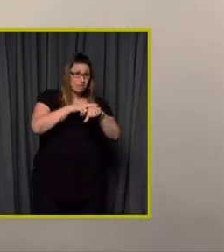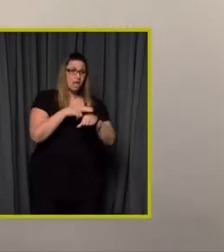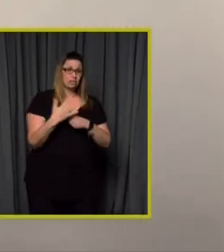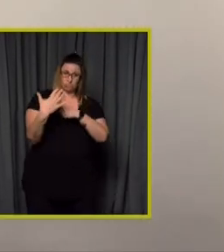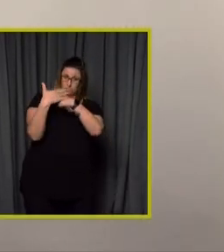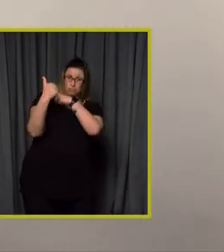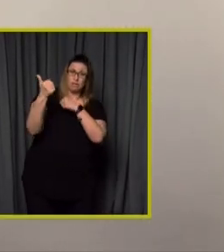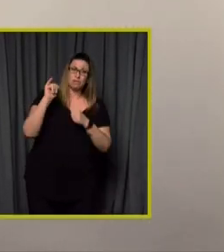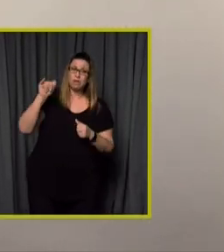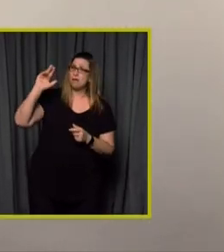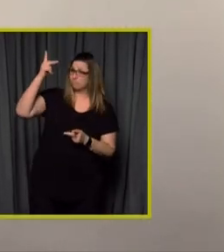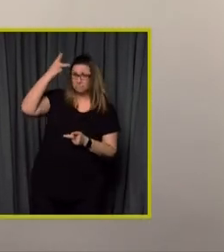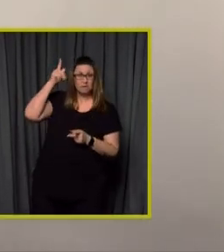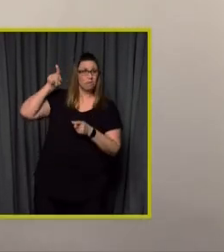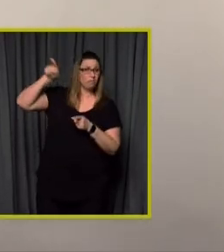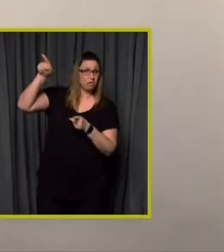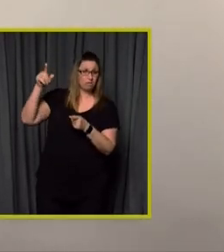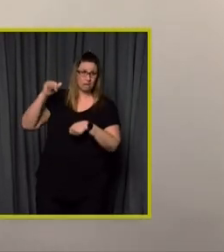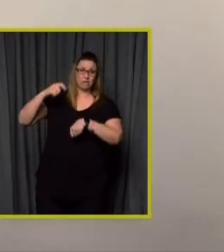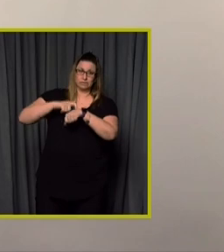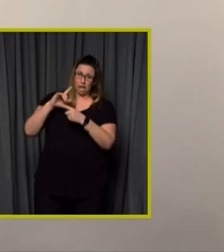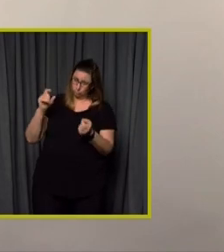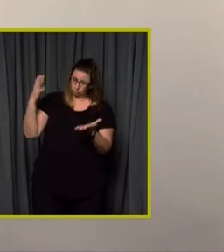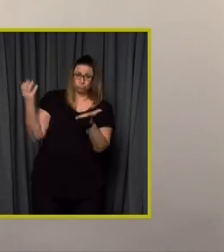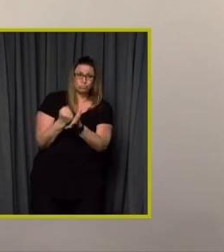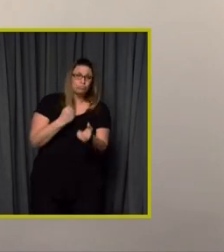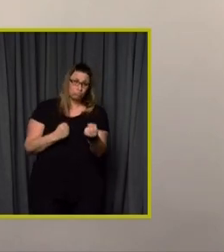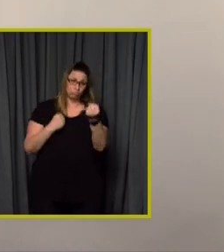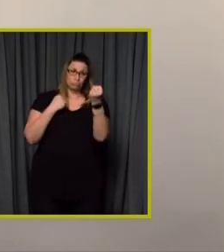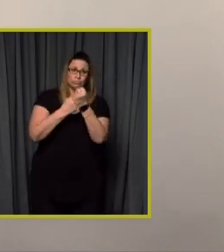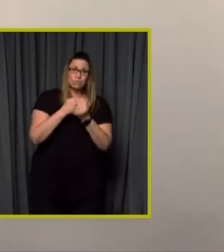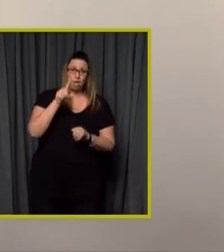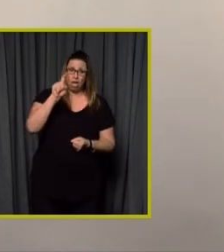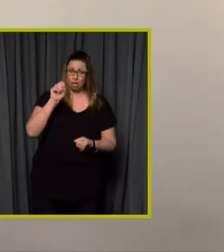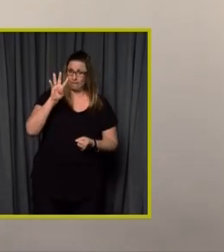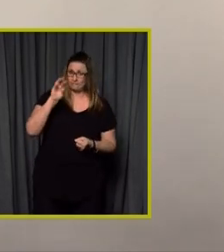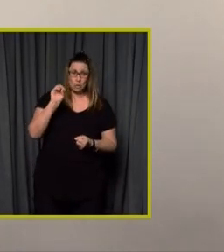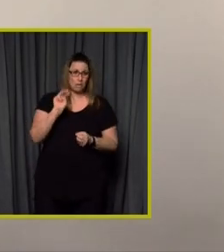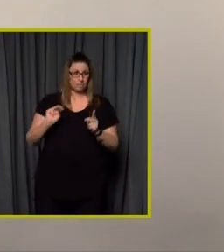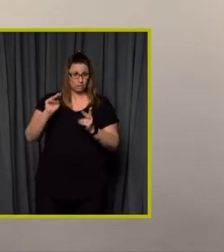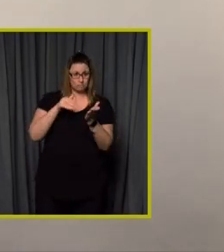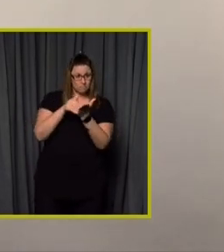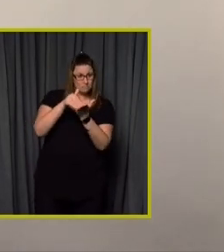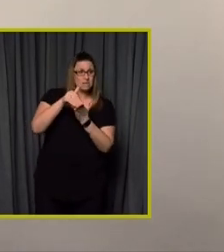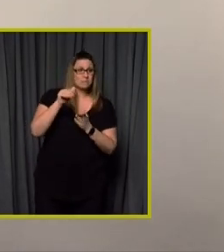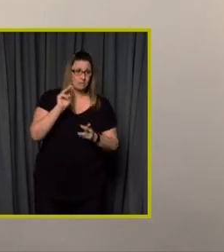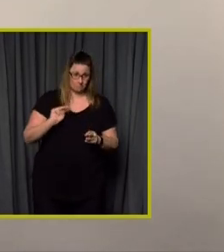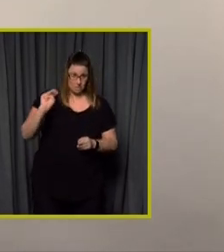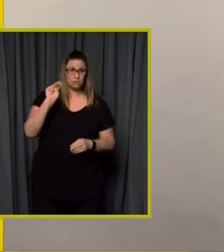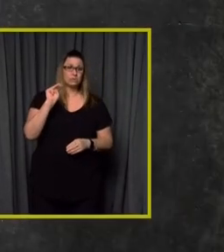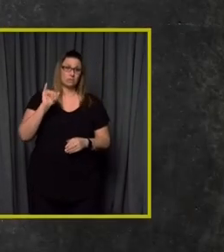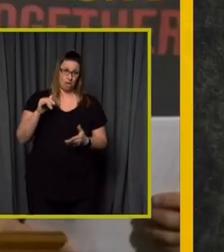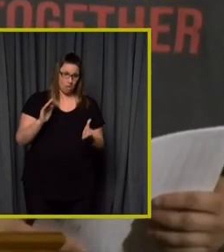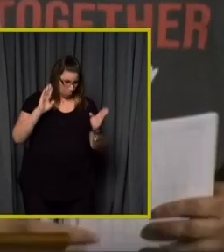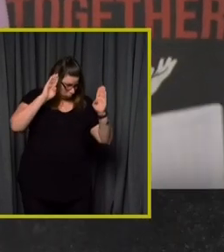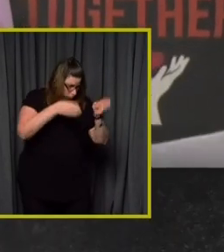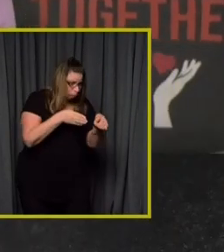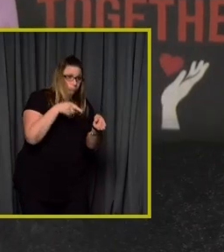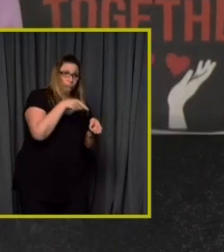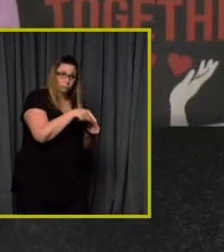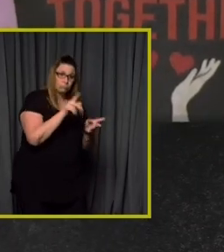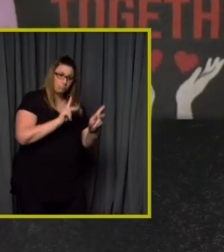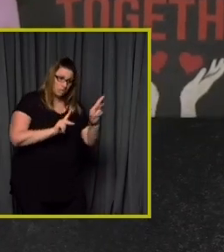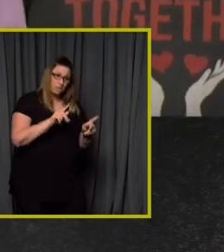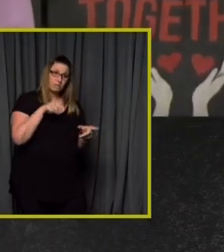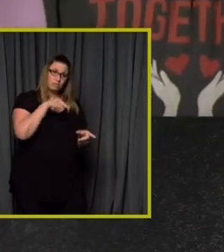hear from these 140 million people and see the faces behind the numbers. My name